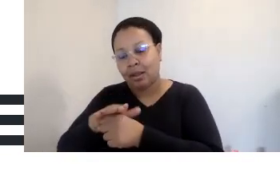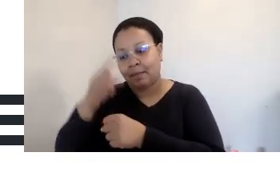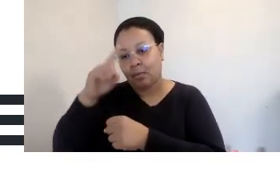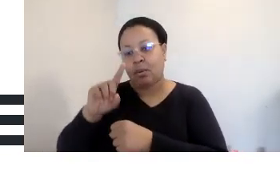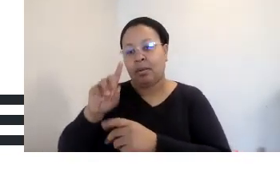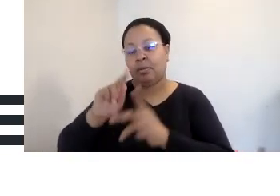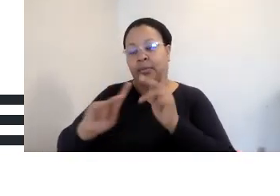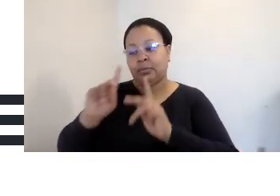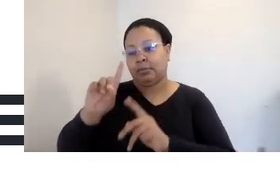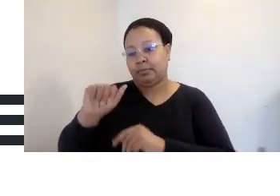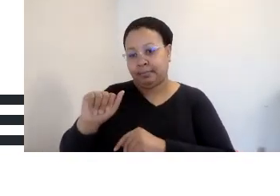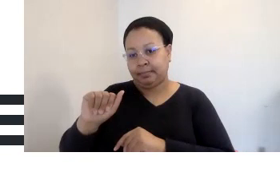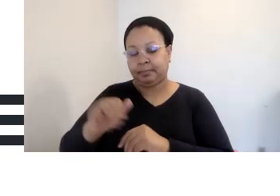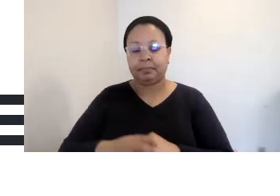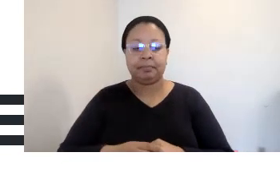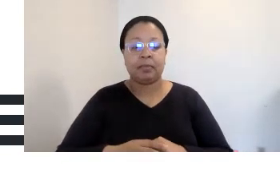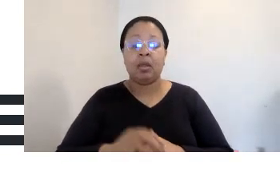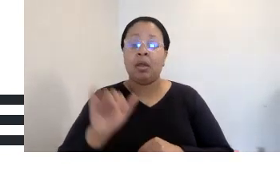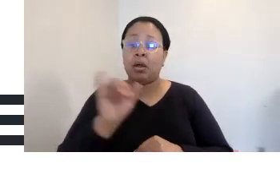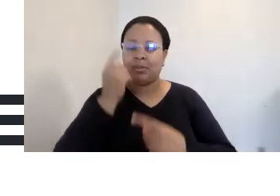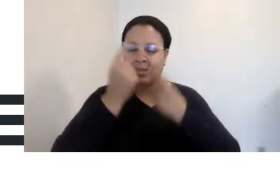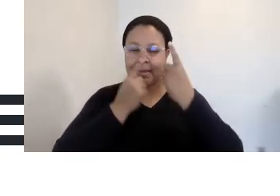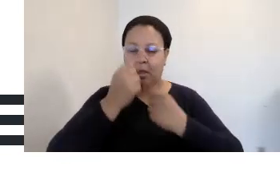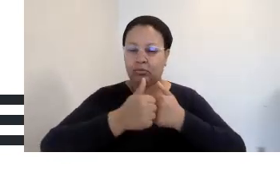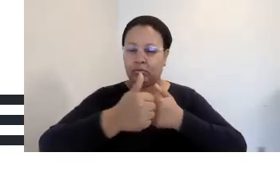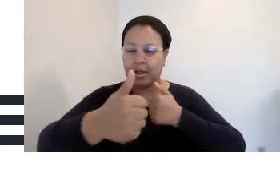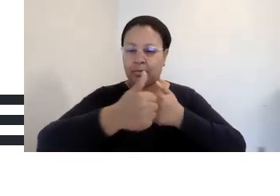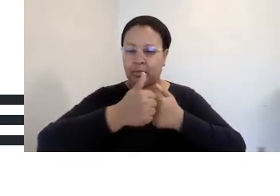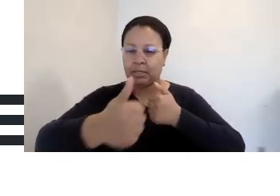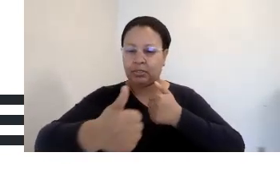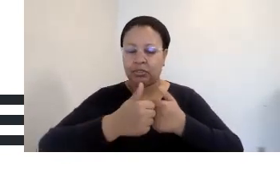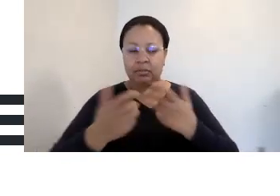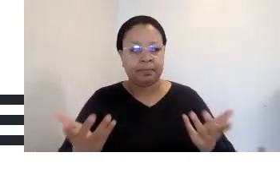to plan around transportation. So